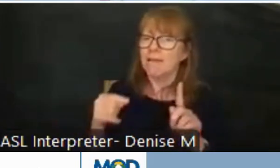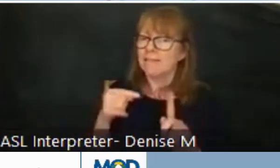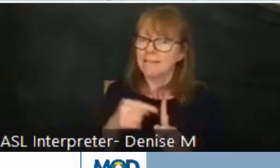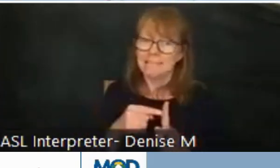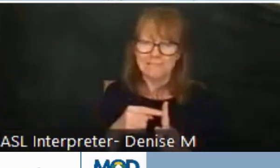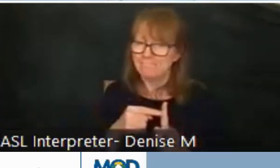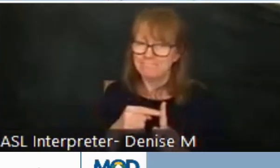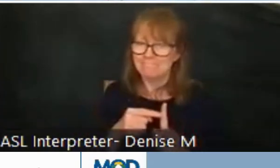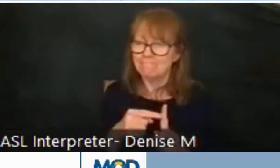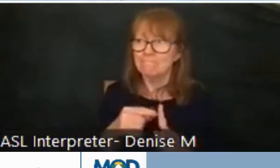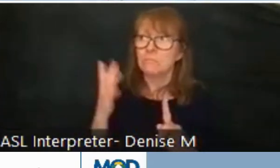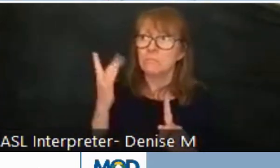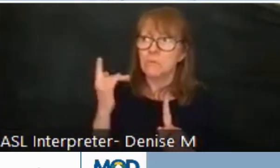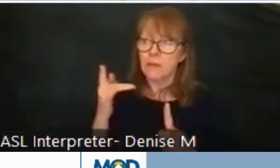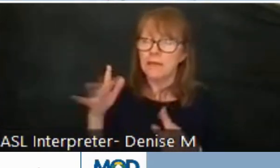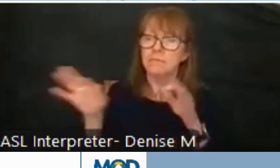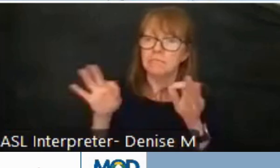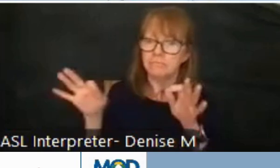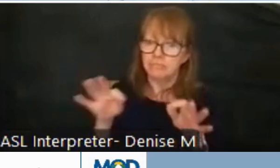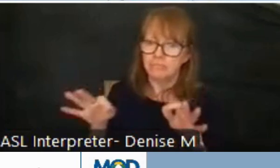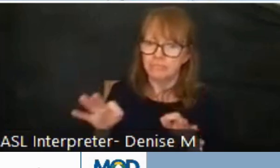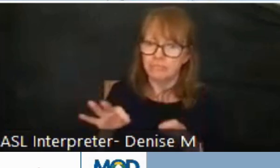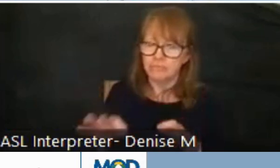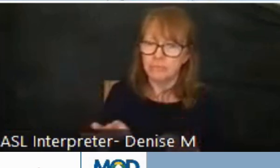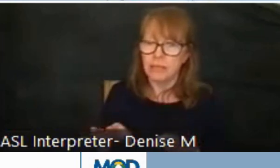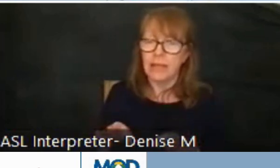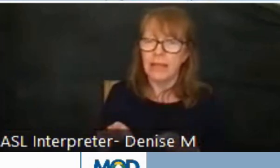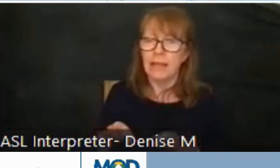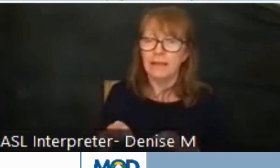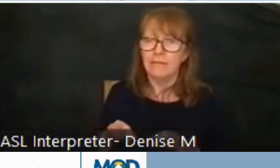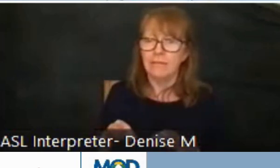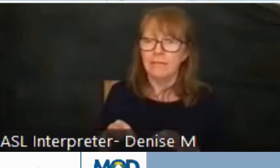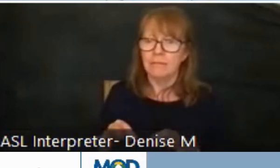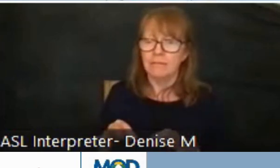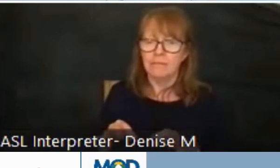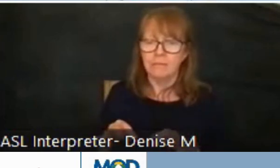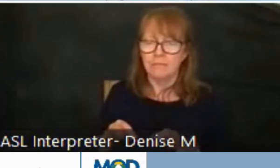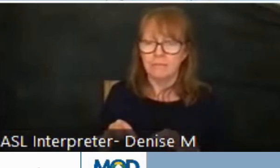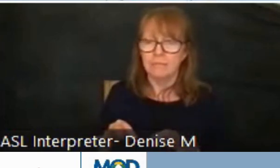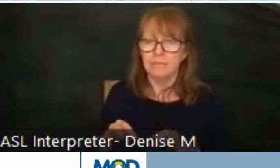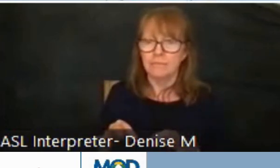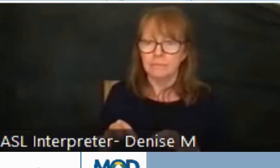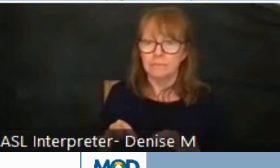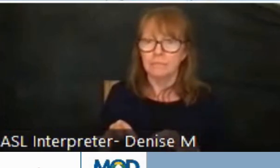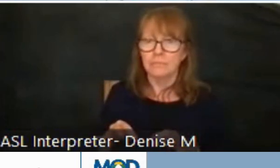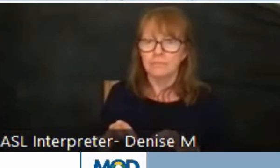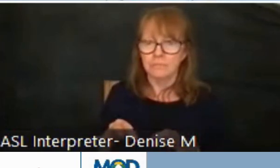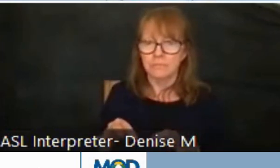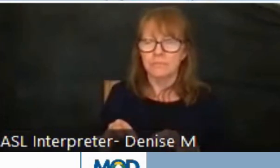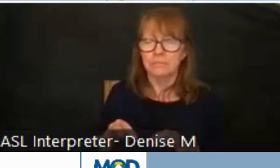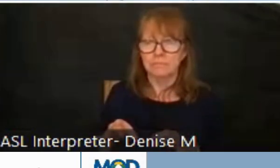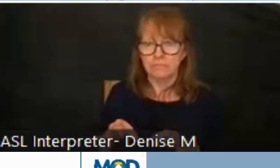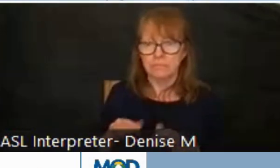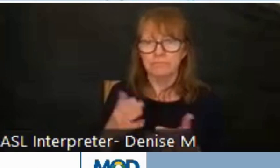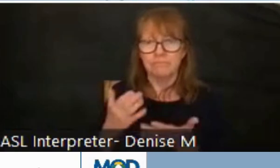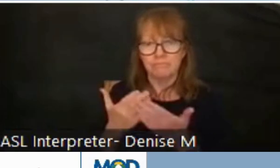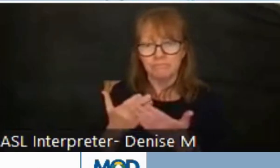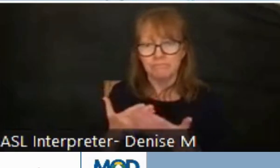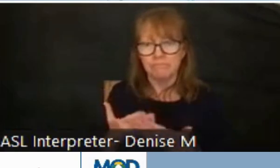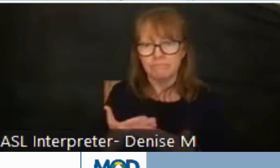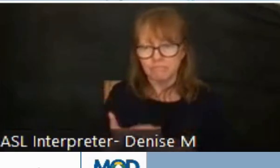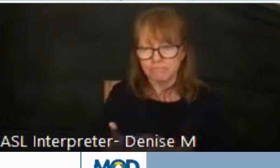you. If you're clear that their solution won't be effective, it's important to explain why. For